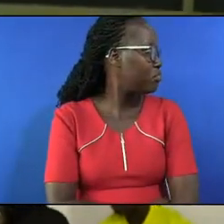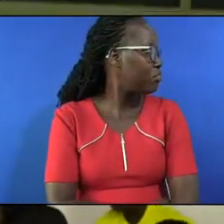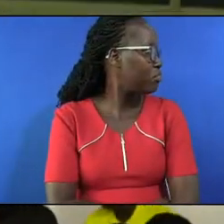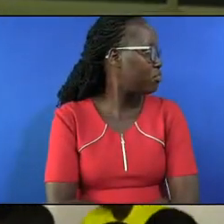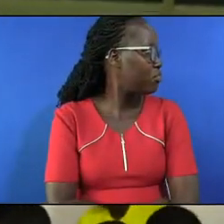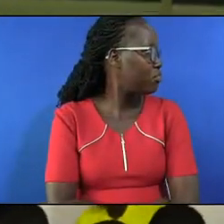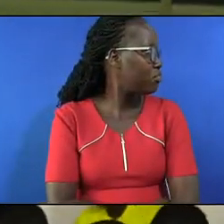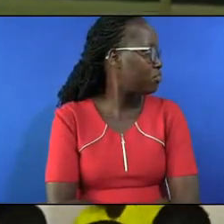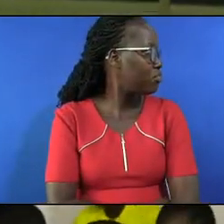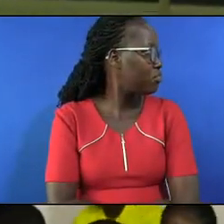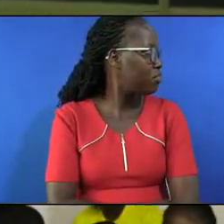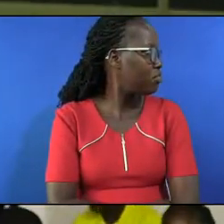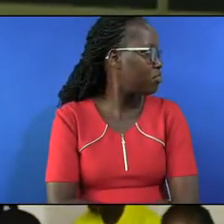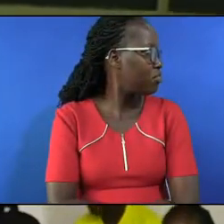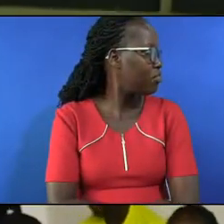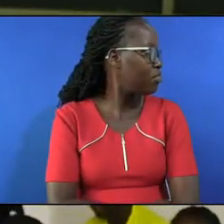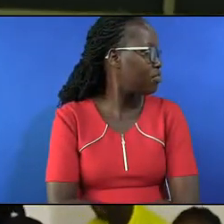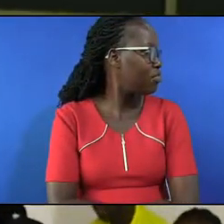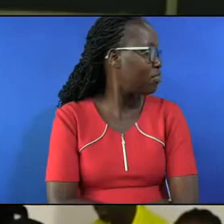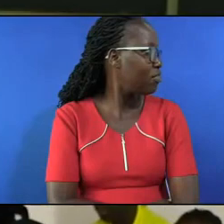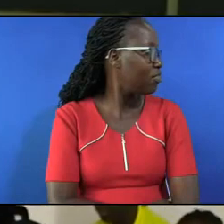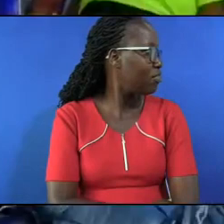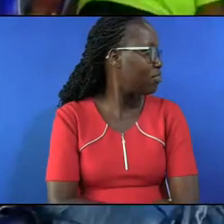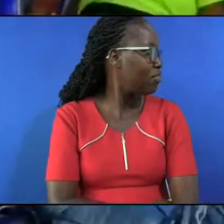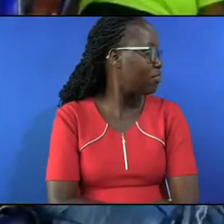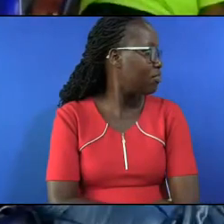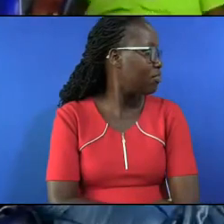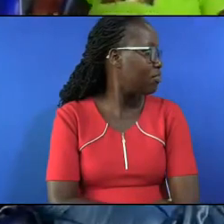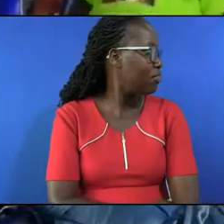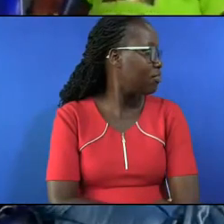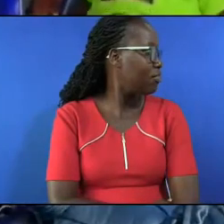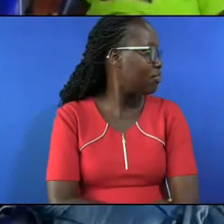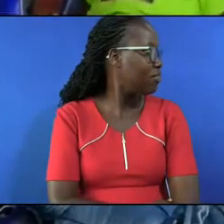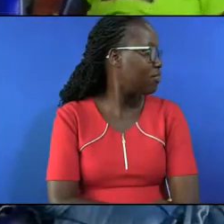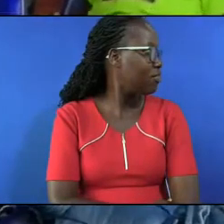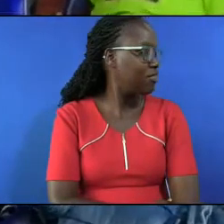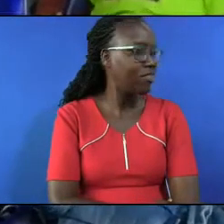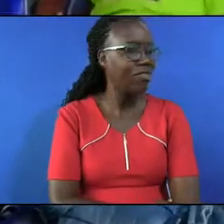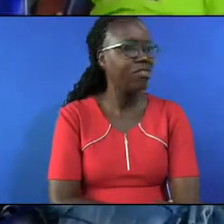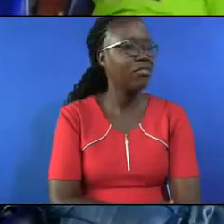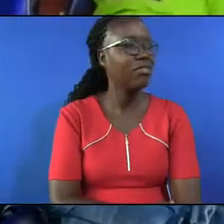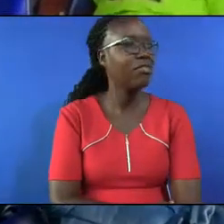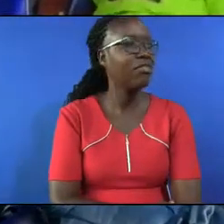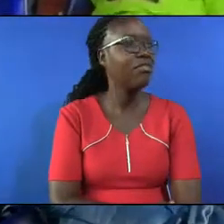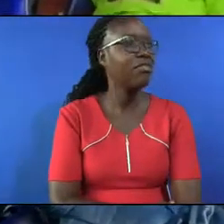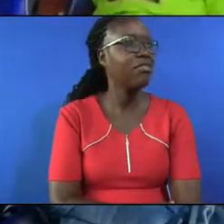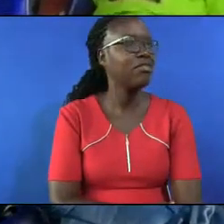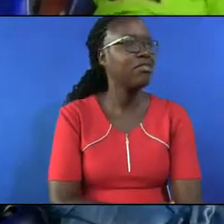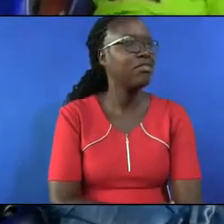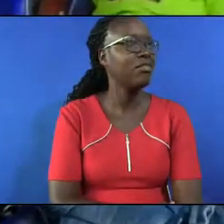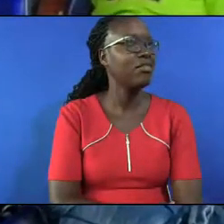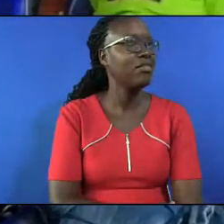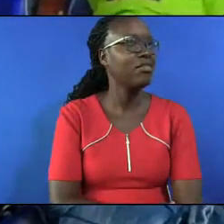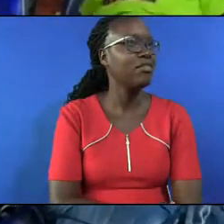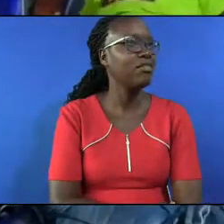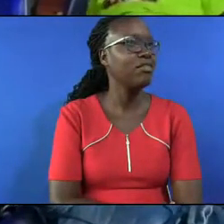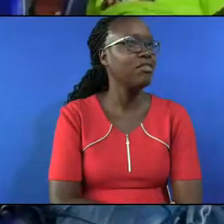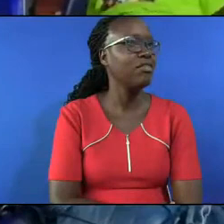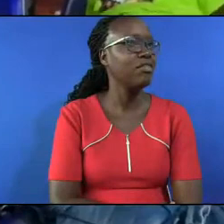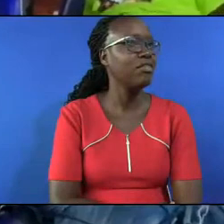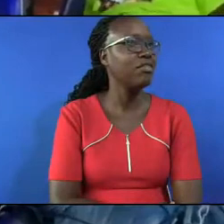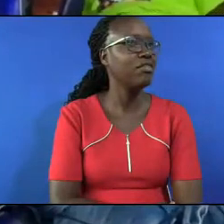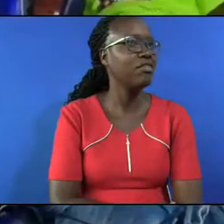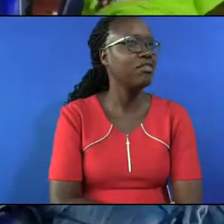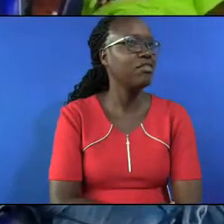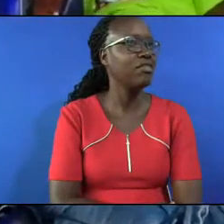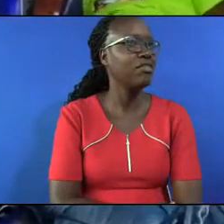Your friend is telling you what you'll do. Yes. I know what I'll do. Uh-huh. What will you do? I will